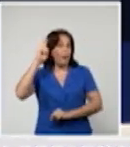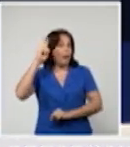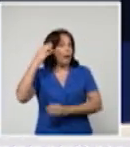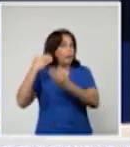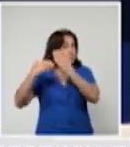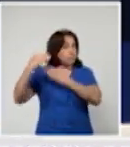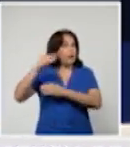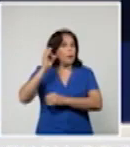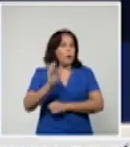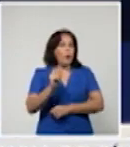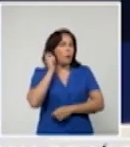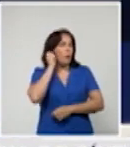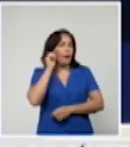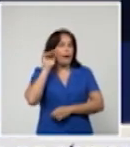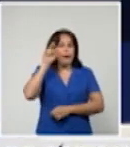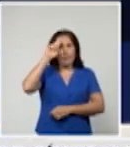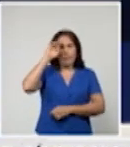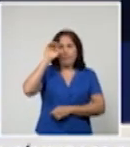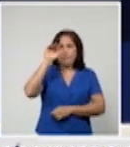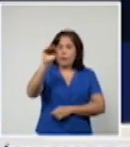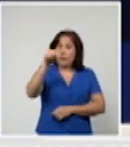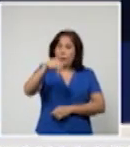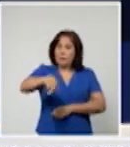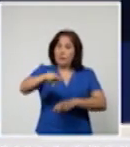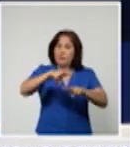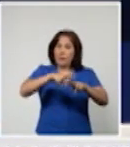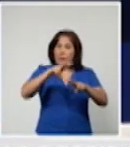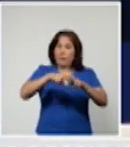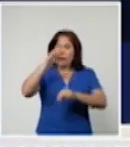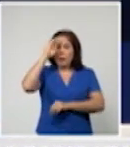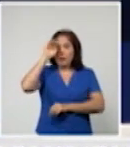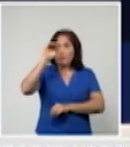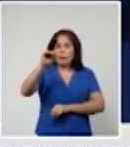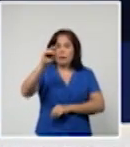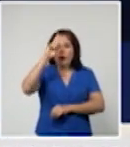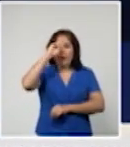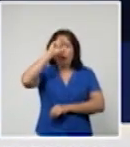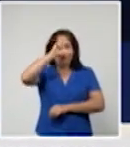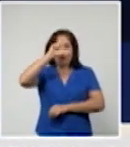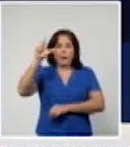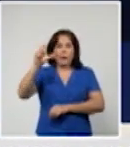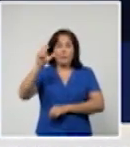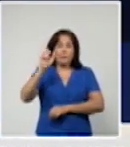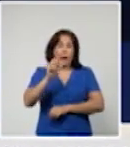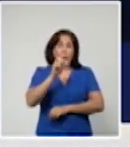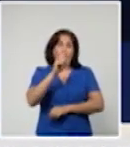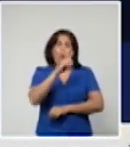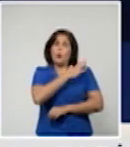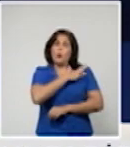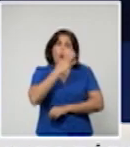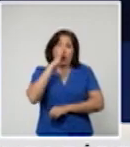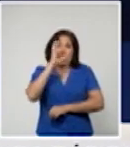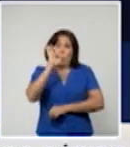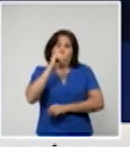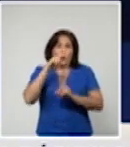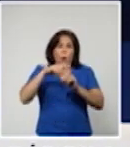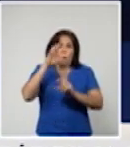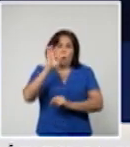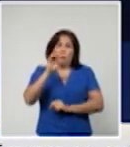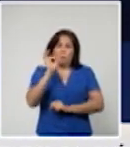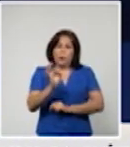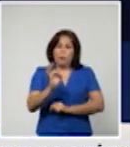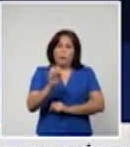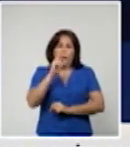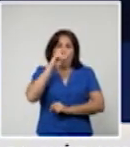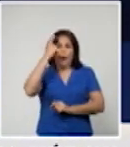Hospital was initially reported as critical, then critical but stable, then serious,